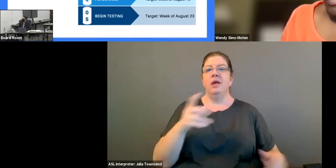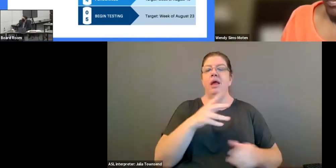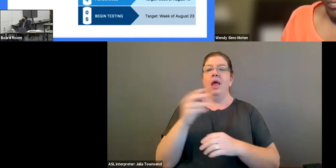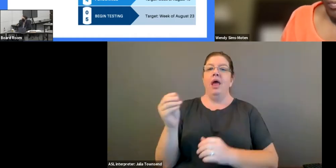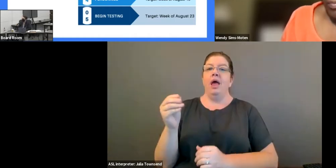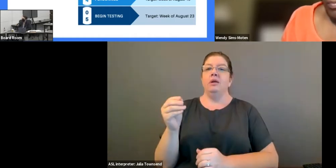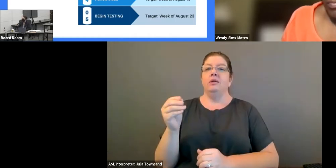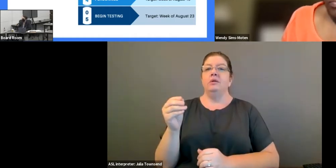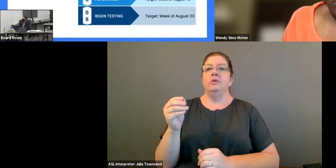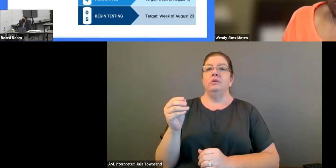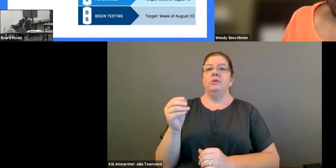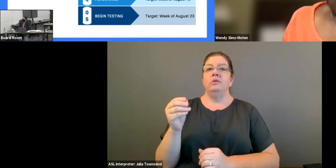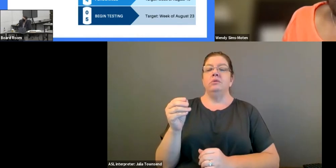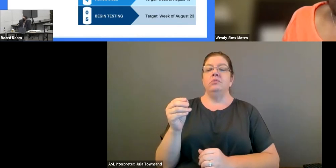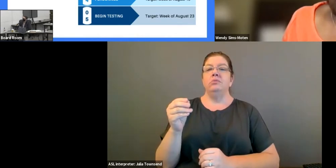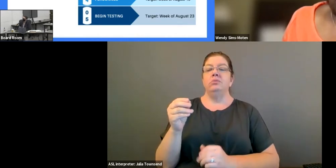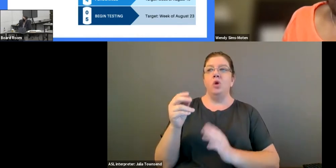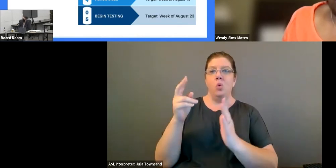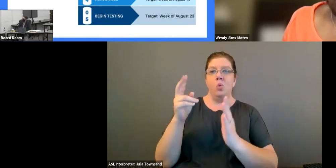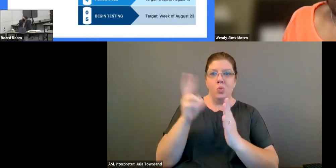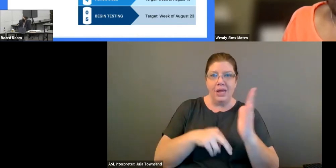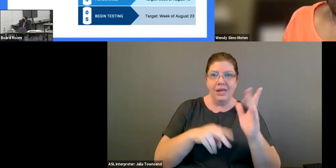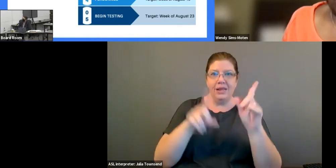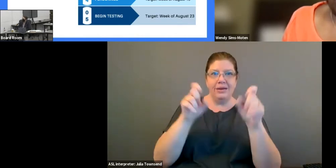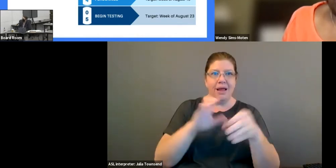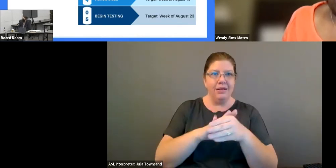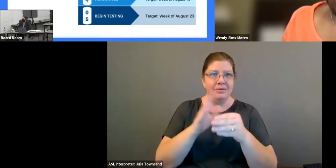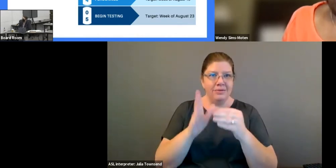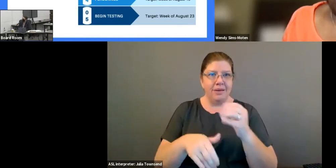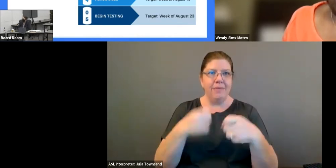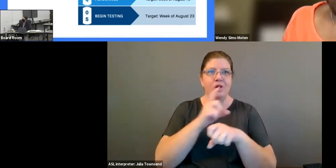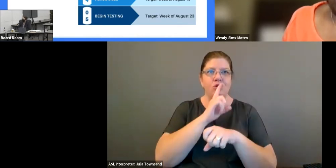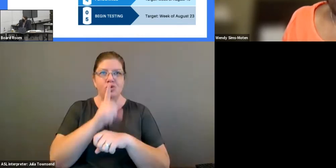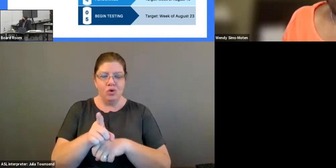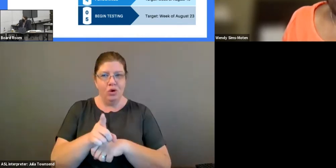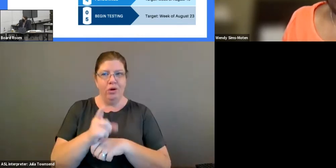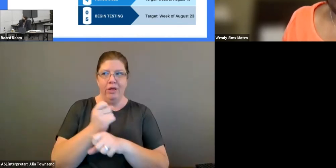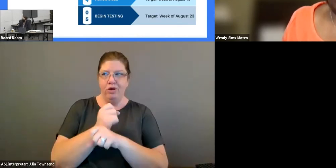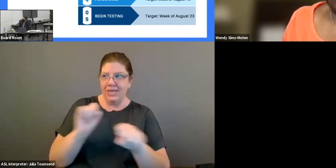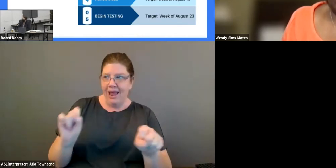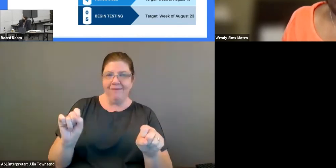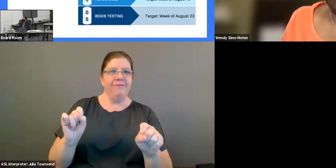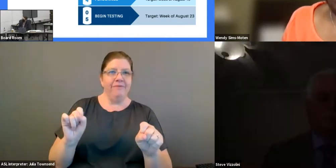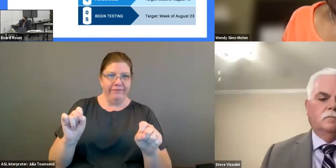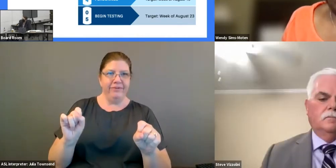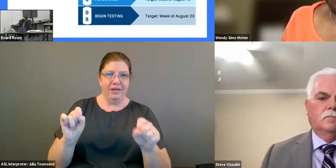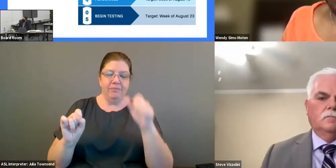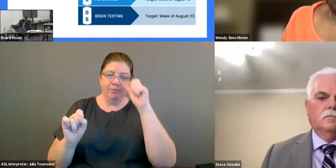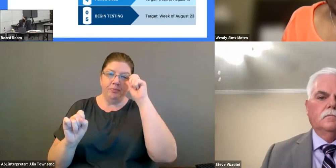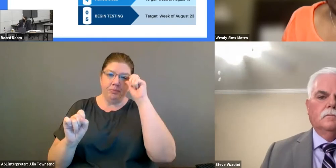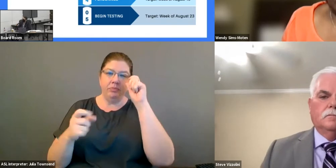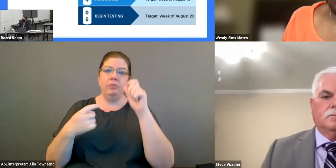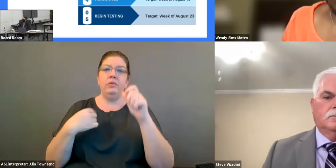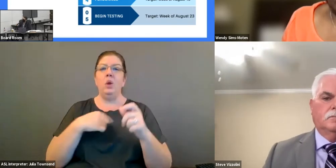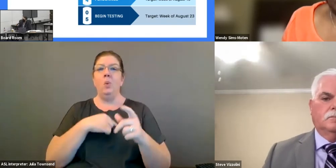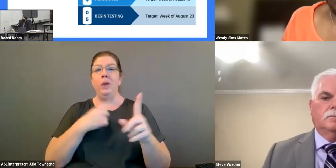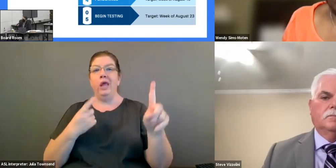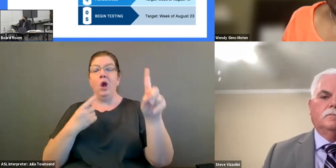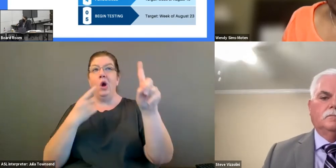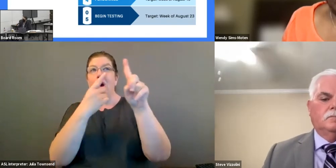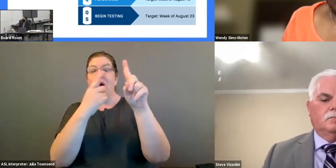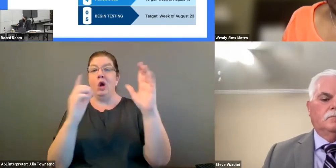and read them and make sure that they are safe. And we are shooting